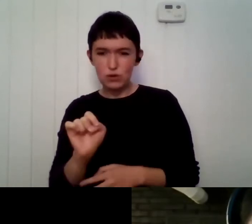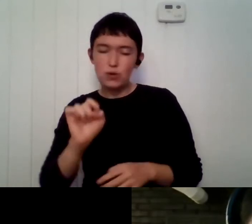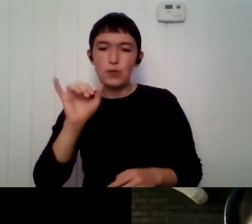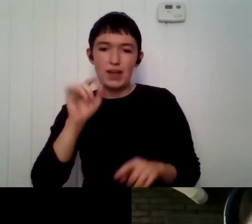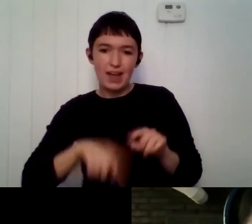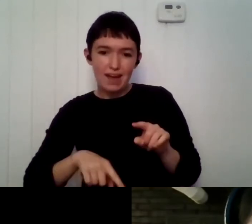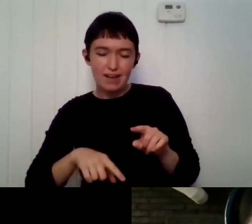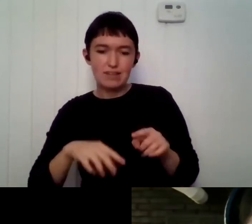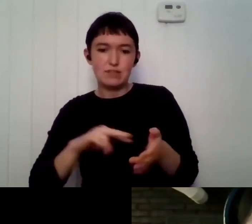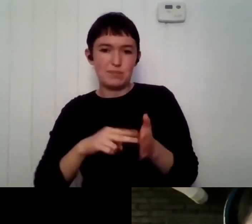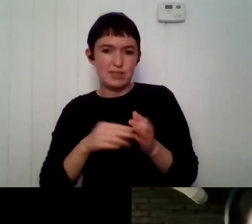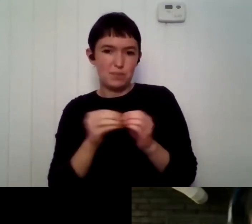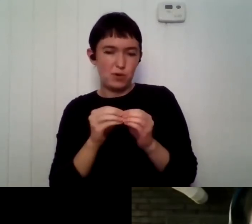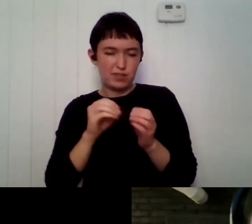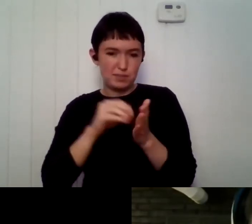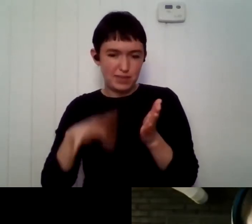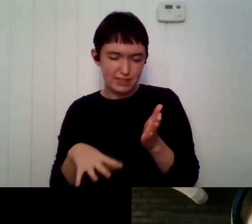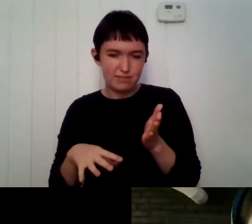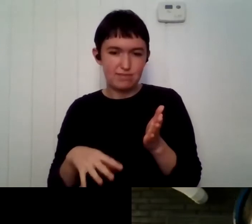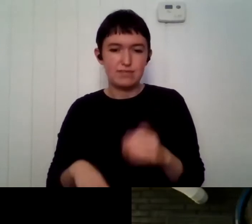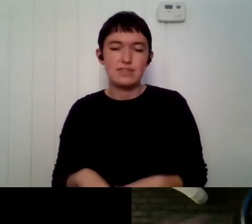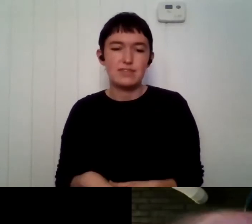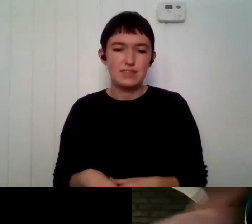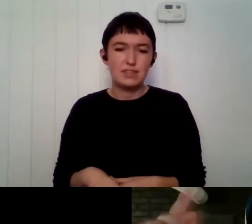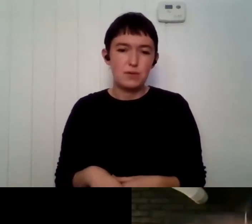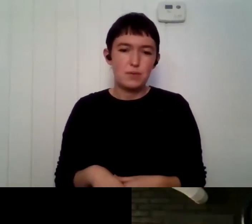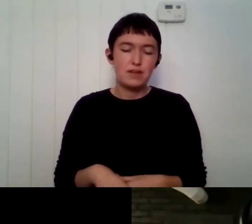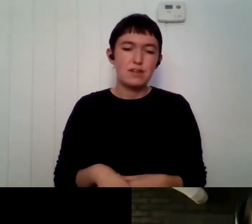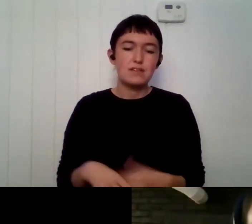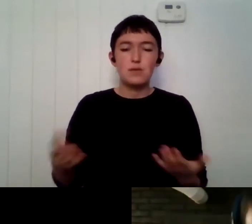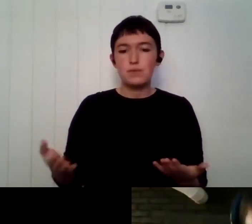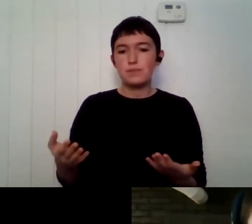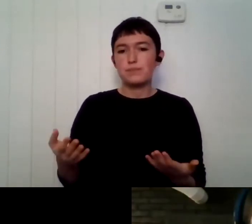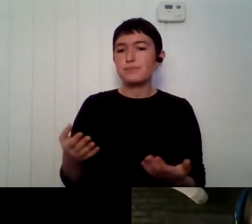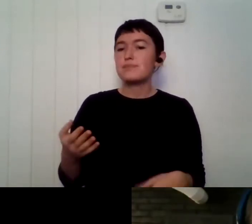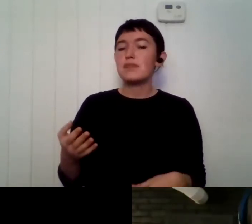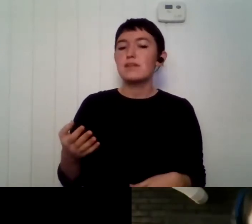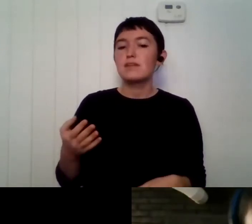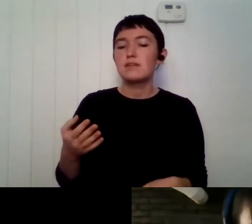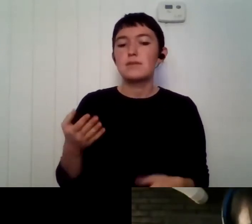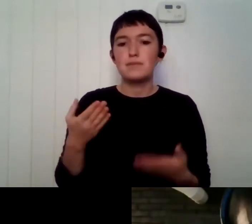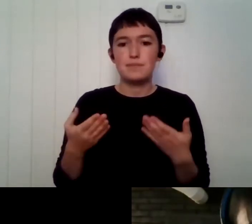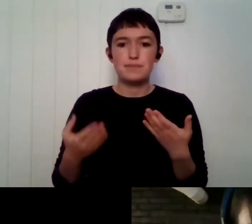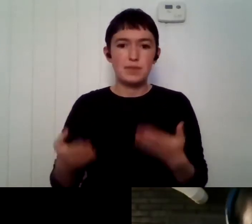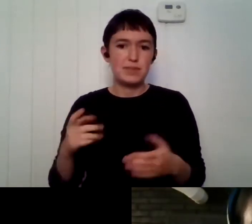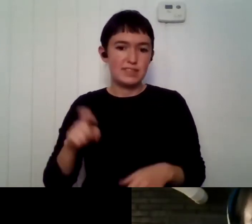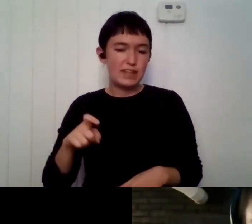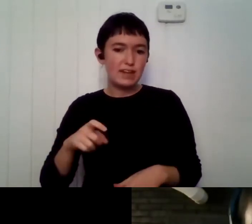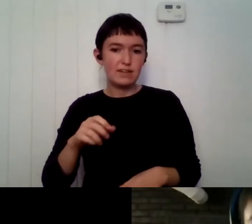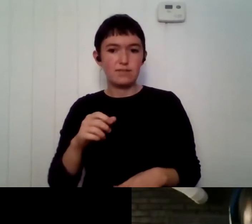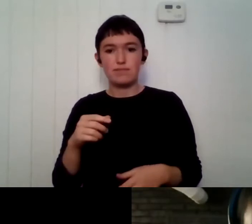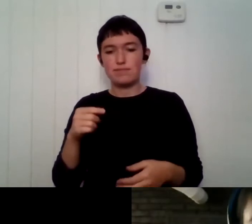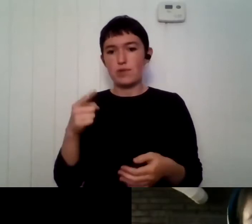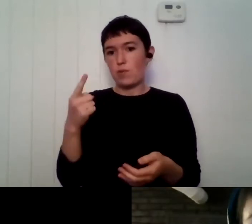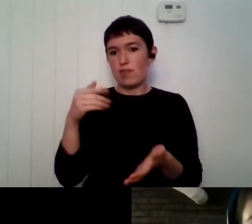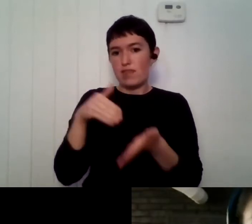say on the order of thousands for sure, because sometimes you have these molecules already in libraries, which you